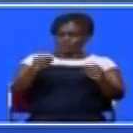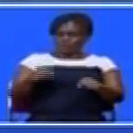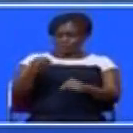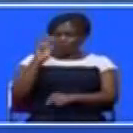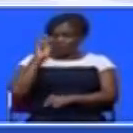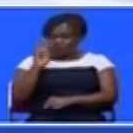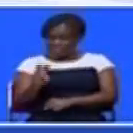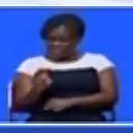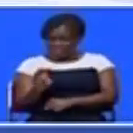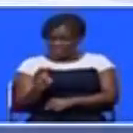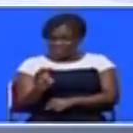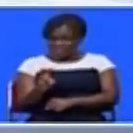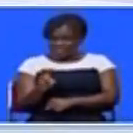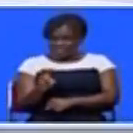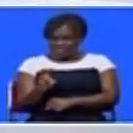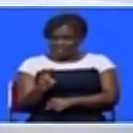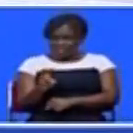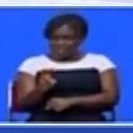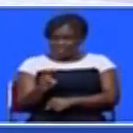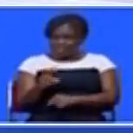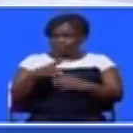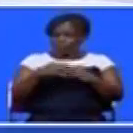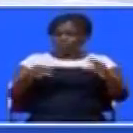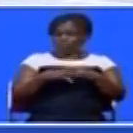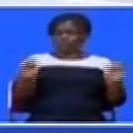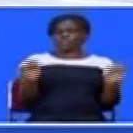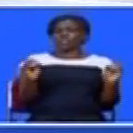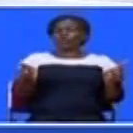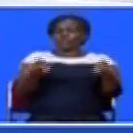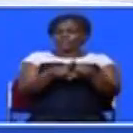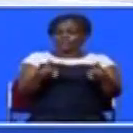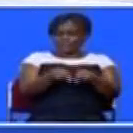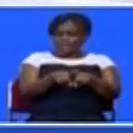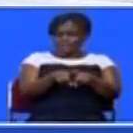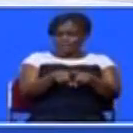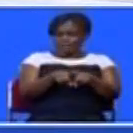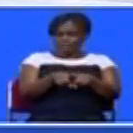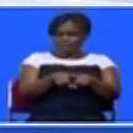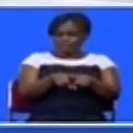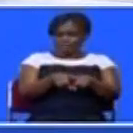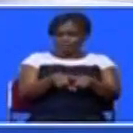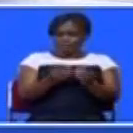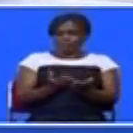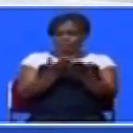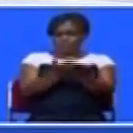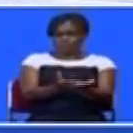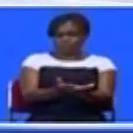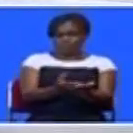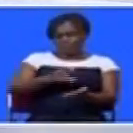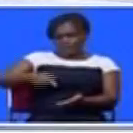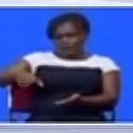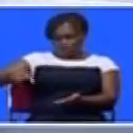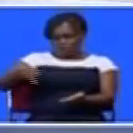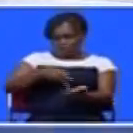this not only by the discontent within the various sectors, but also by the remittances of the money to the